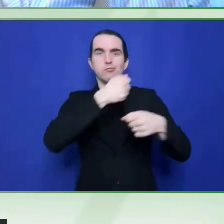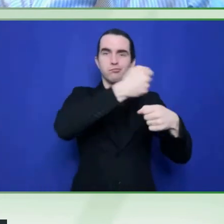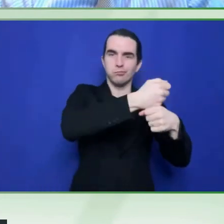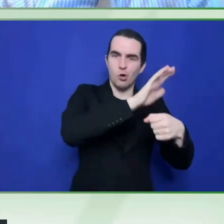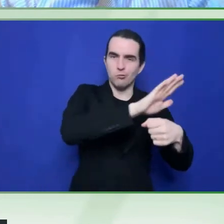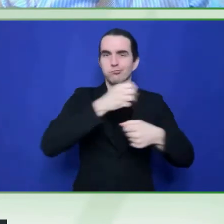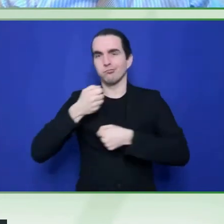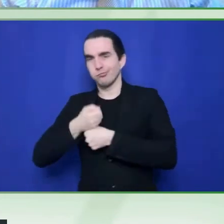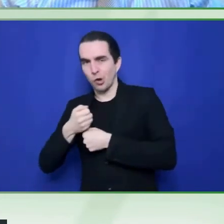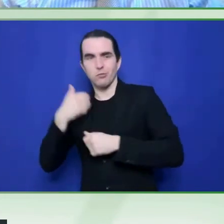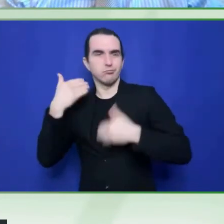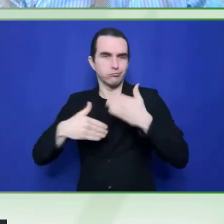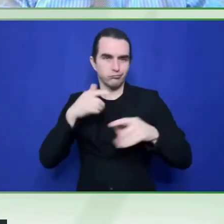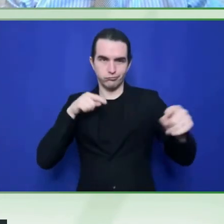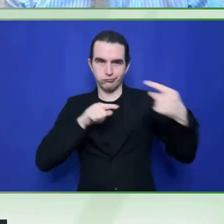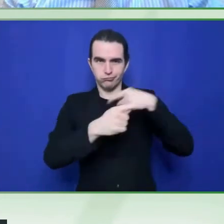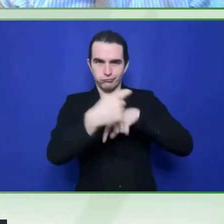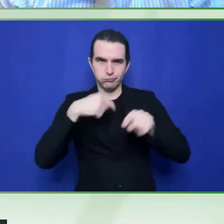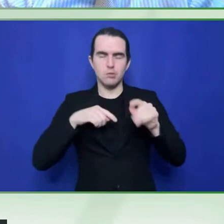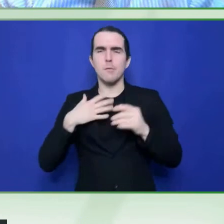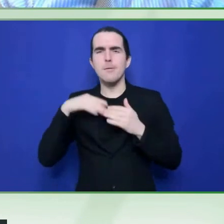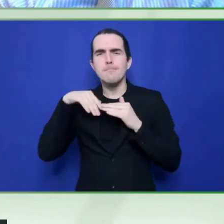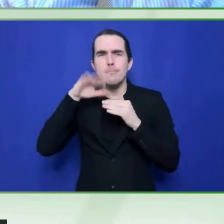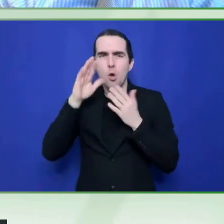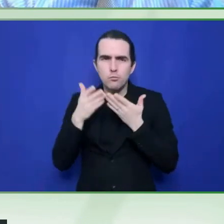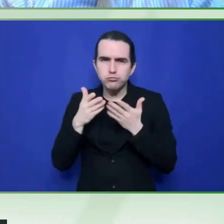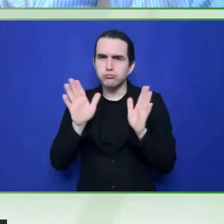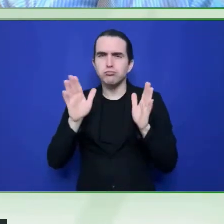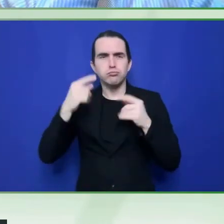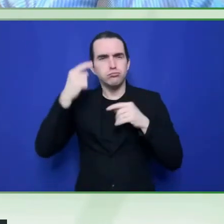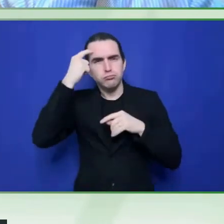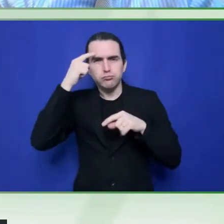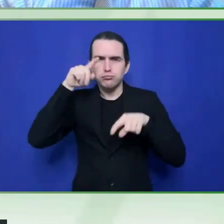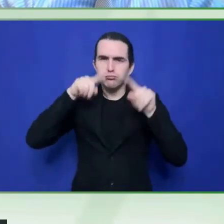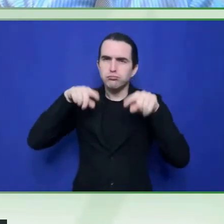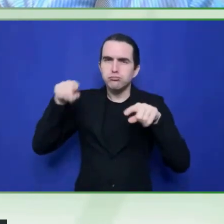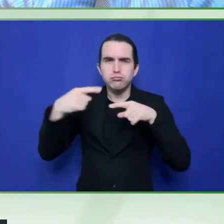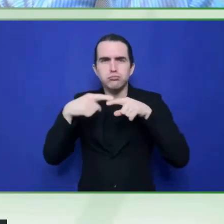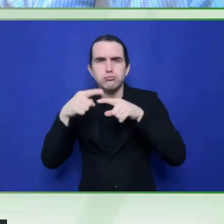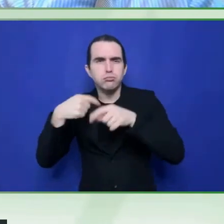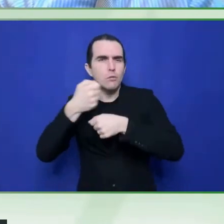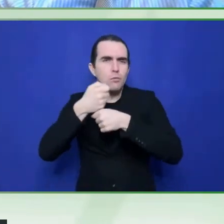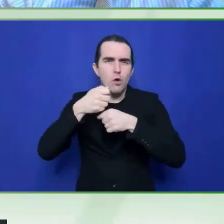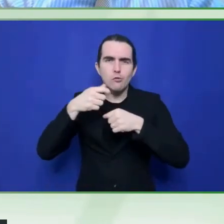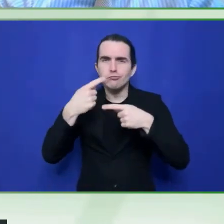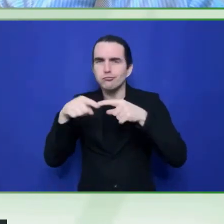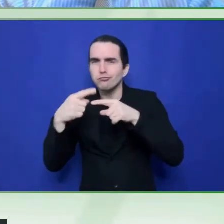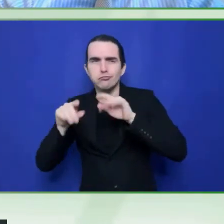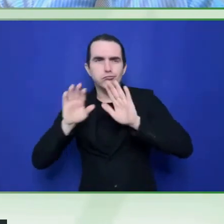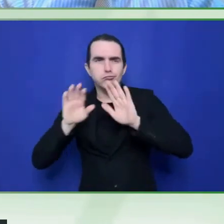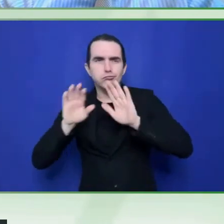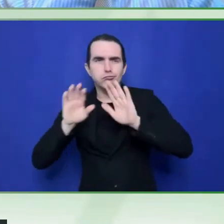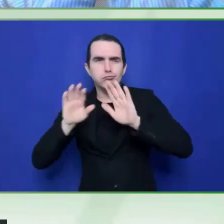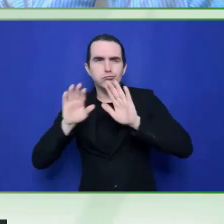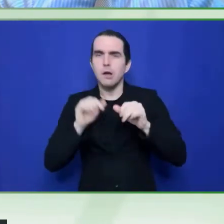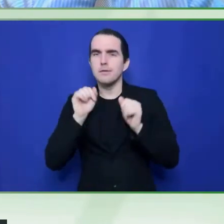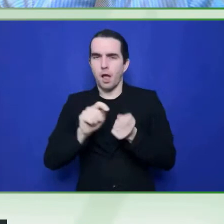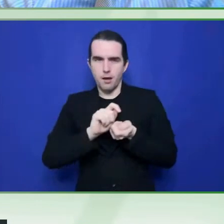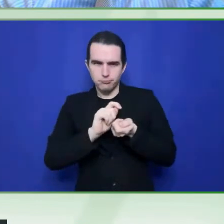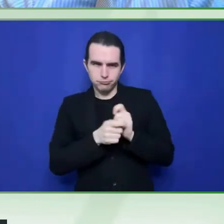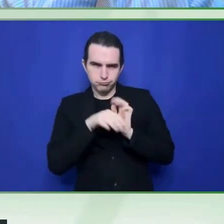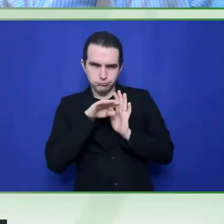of working. And then the other thing that we did from a toolset perspective is the radical digitization, automation,